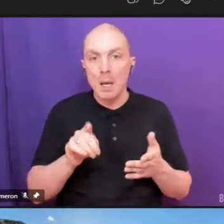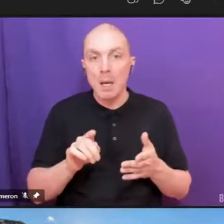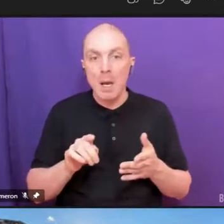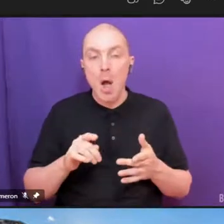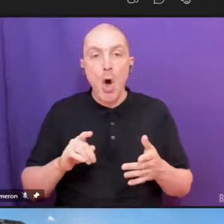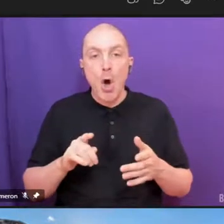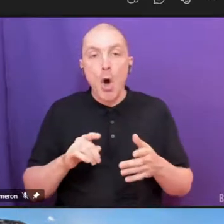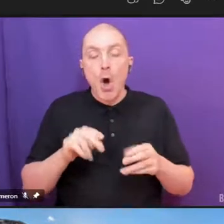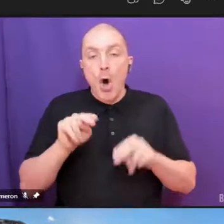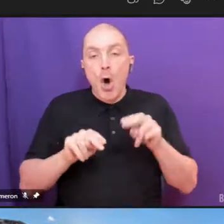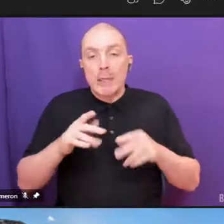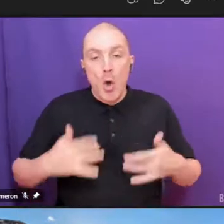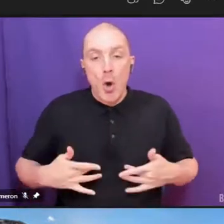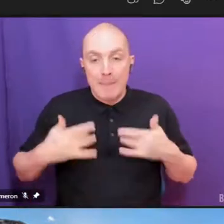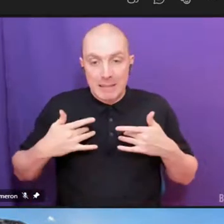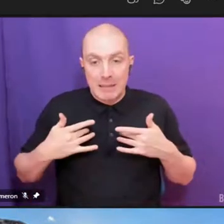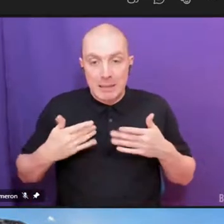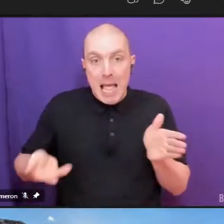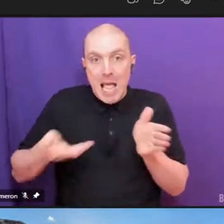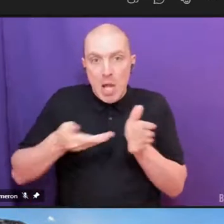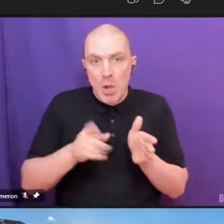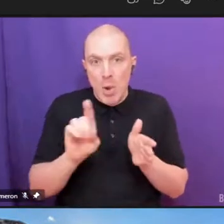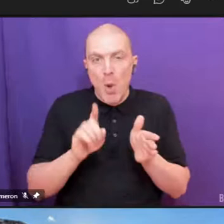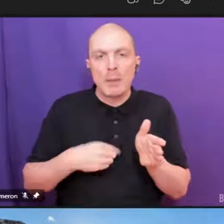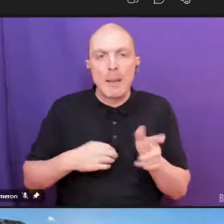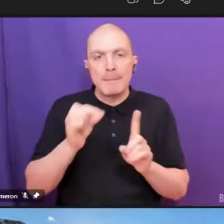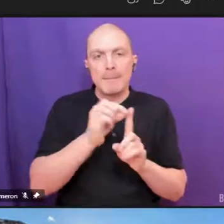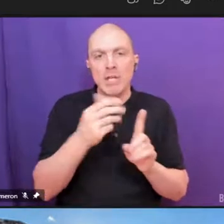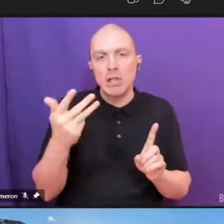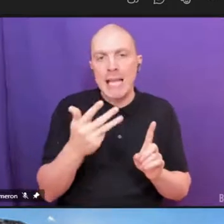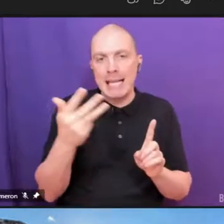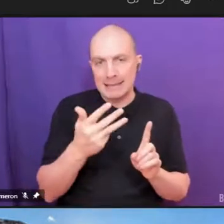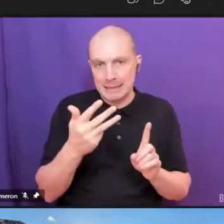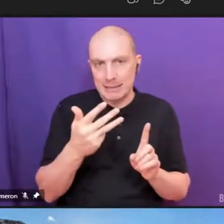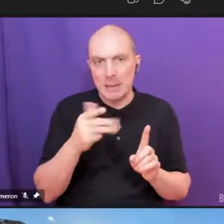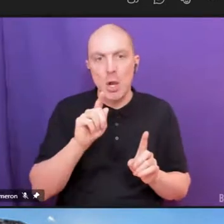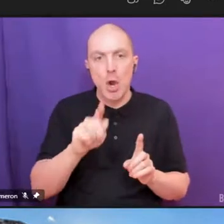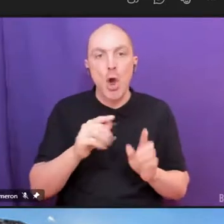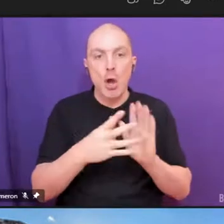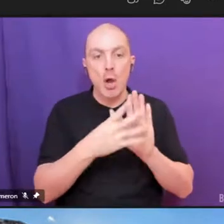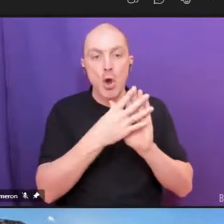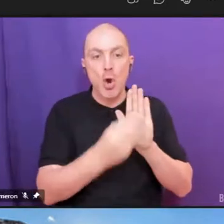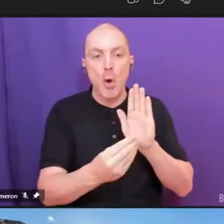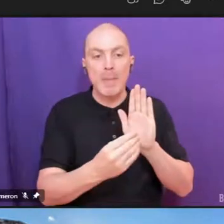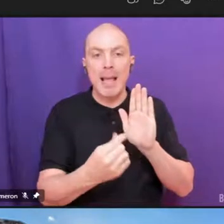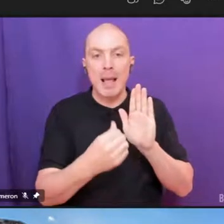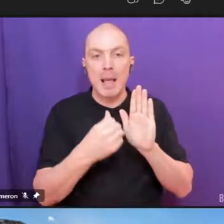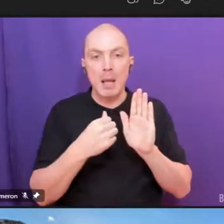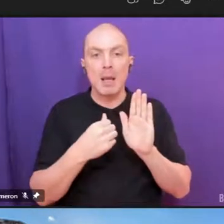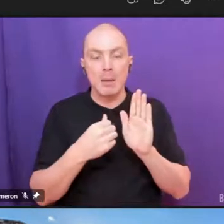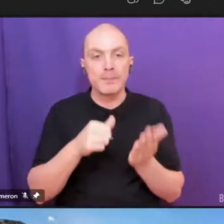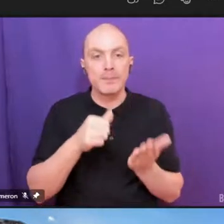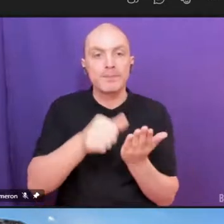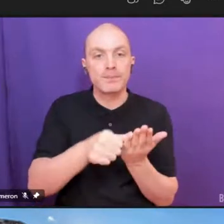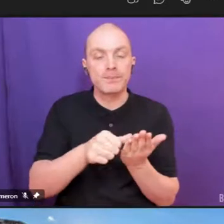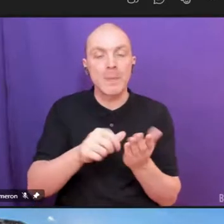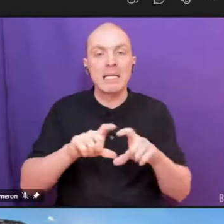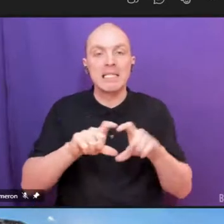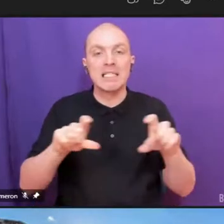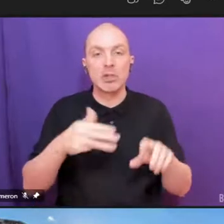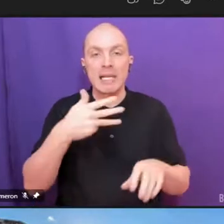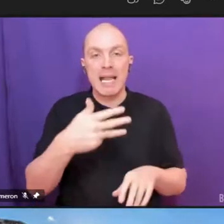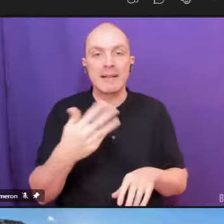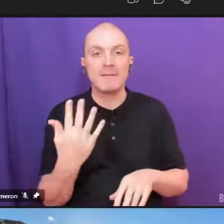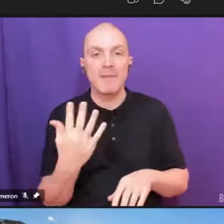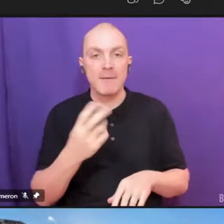at page 19 is just a copy of the letter of representation that the Section 95 officer will provide to